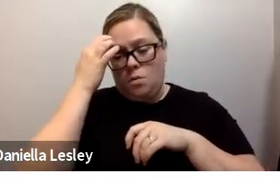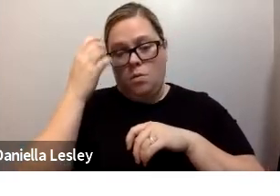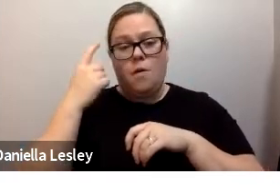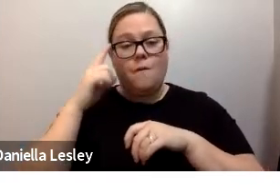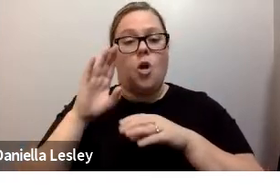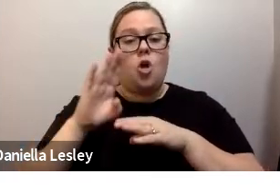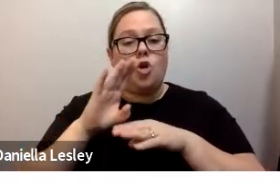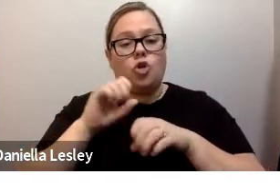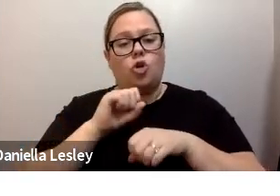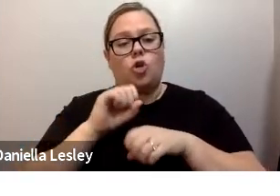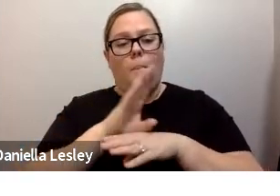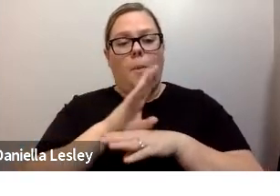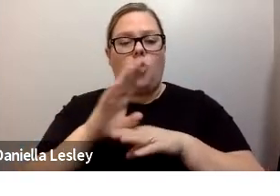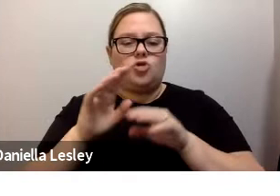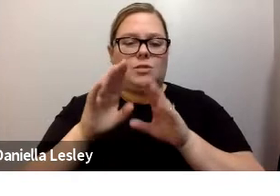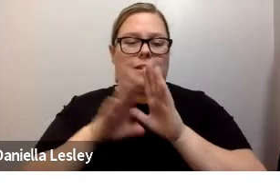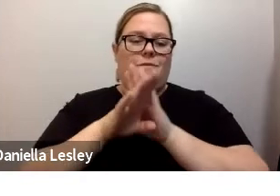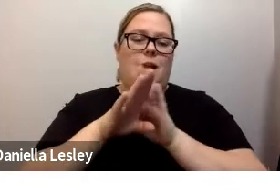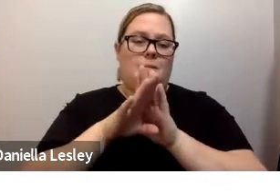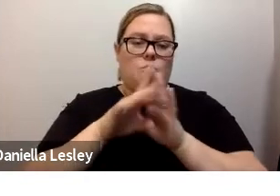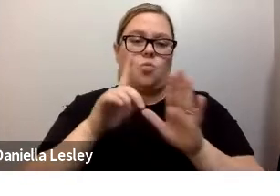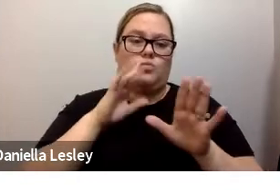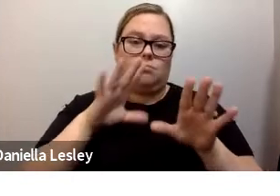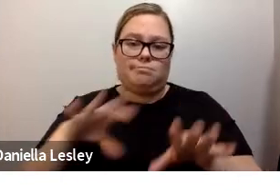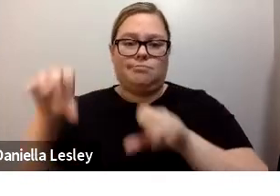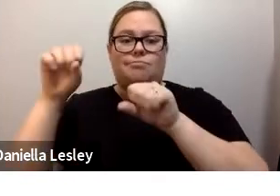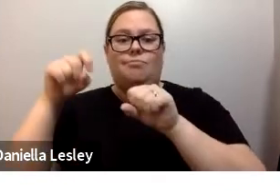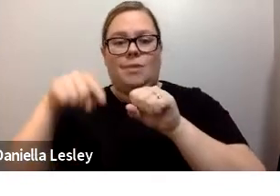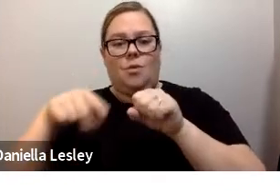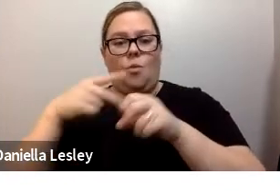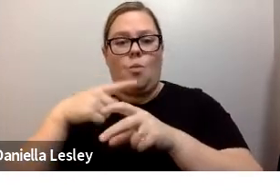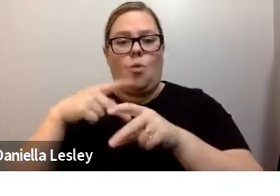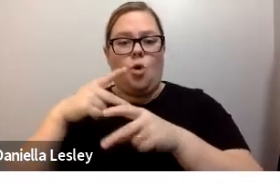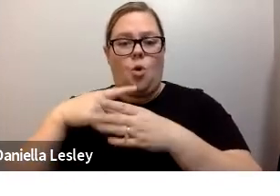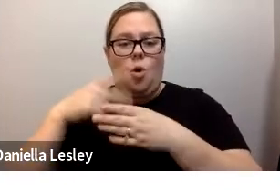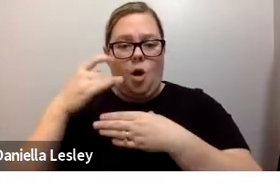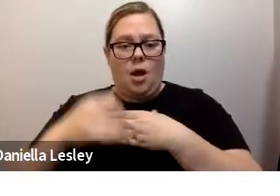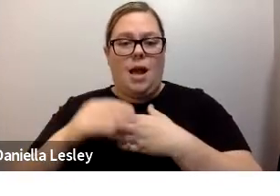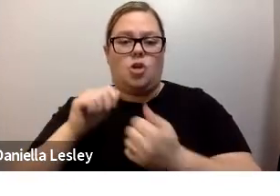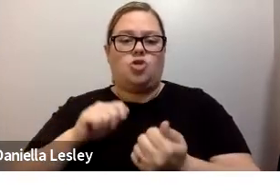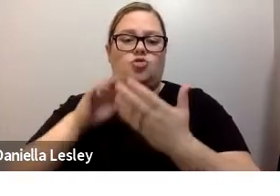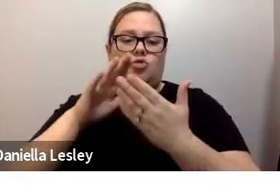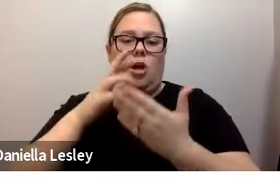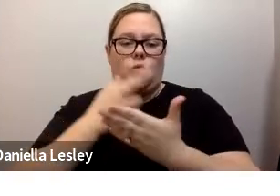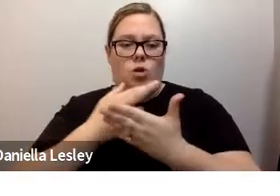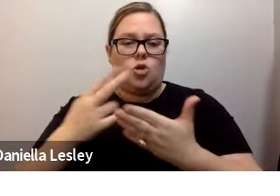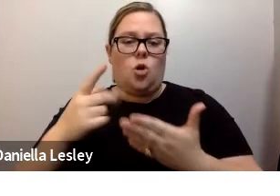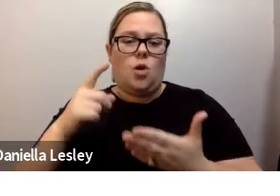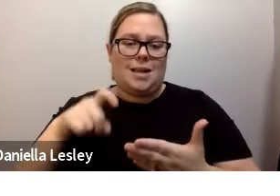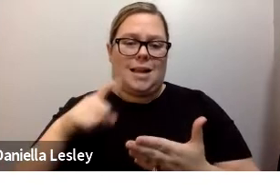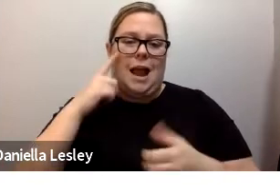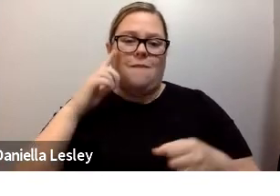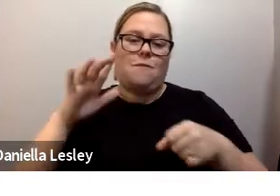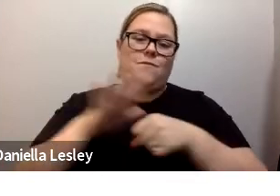development partner to really take this project on and invest the resources that are going to be required to take it into full production. And as Sam has talked